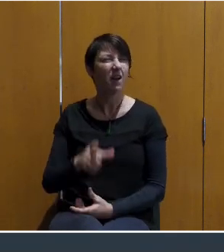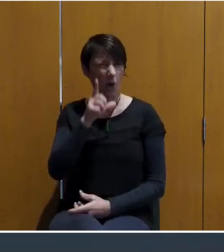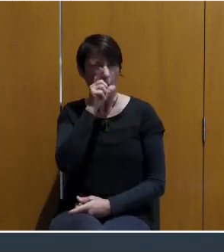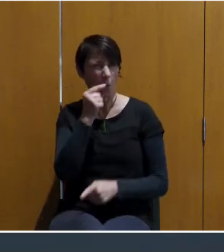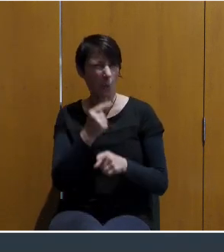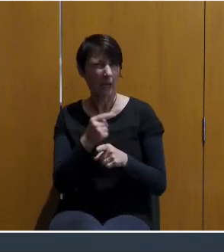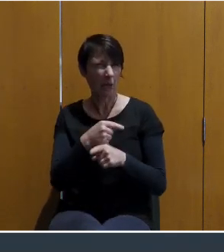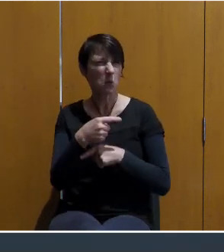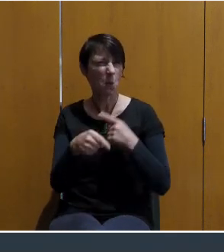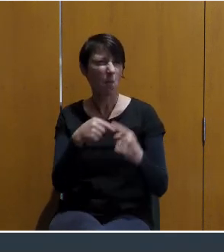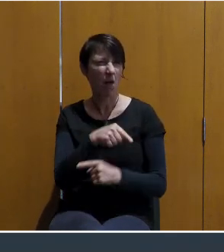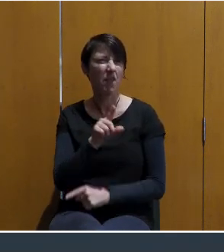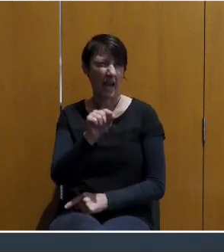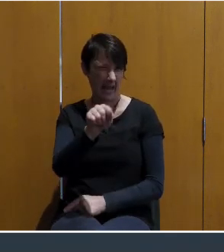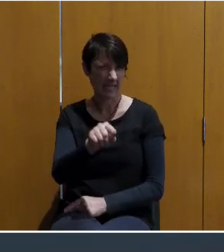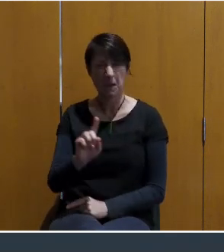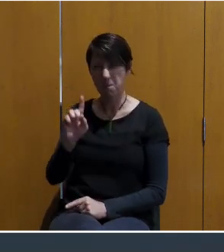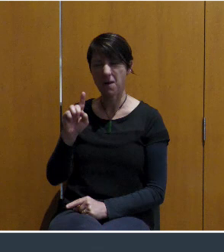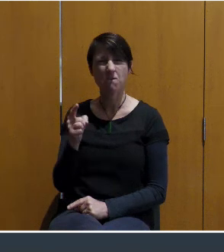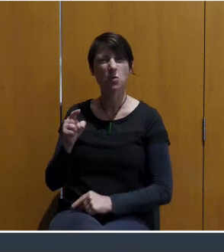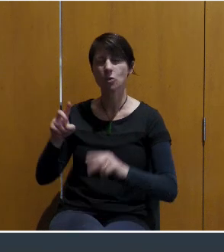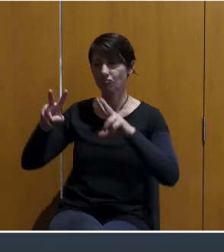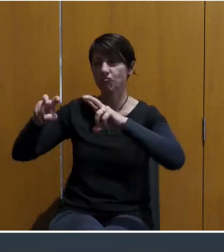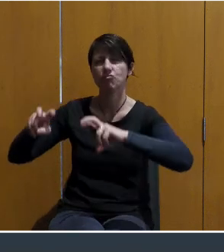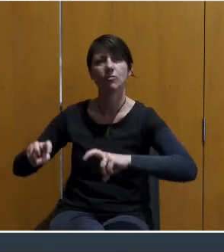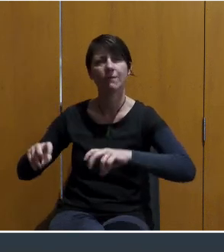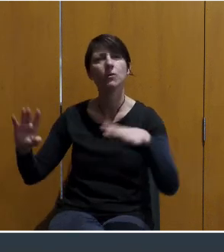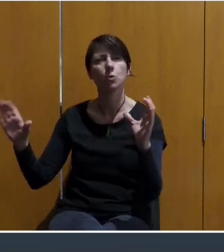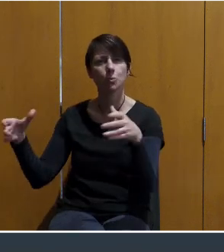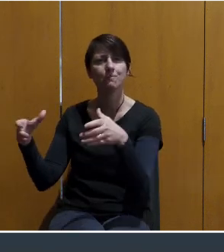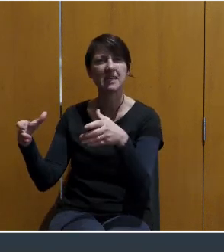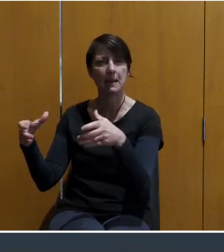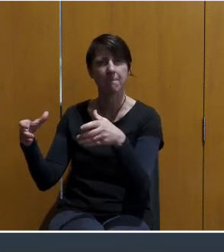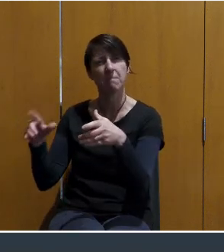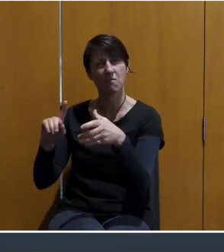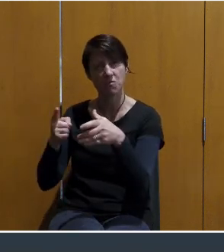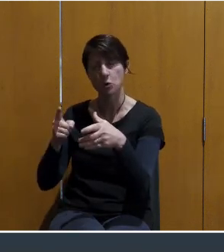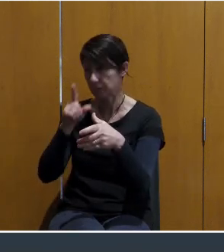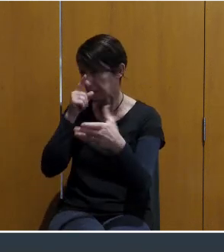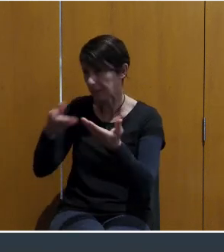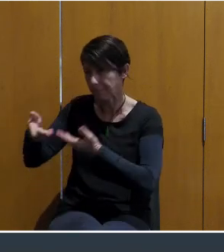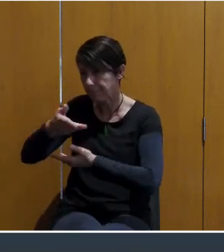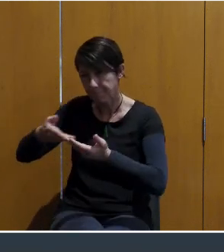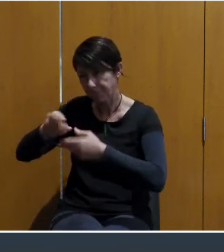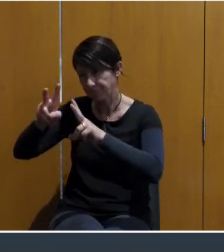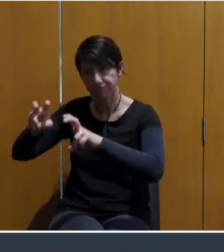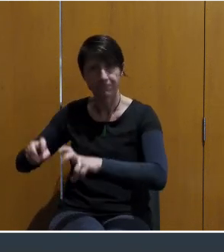but leaving it for the review would be appropriate. No, that was cool. I was just making sure we had the scope. Thank